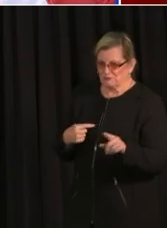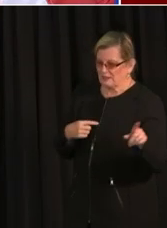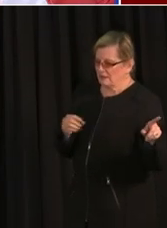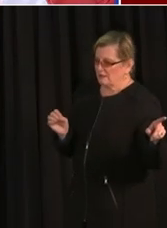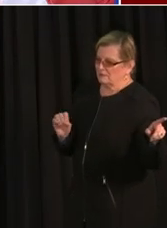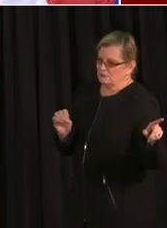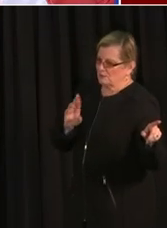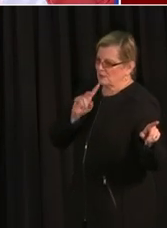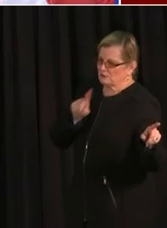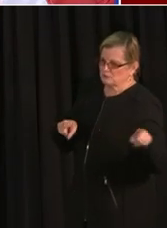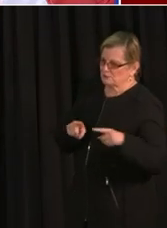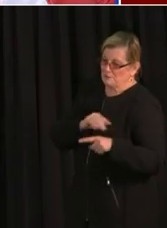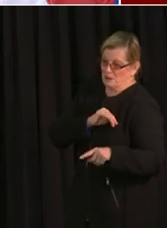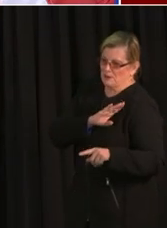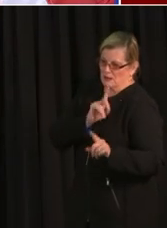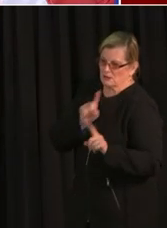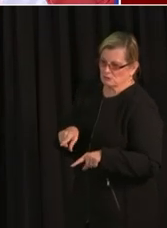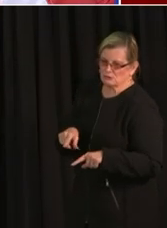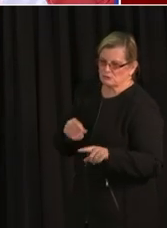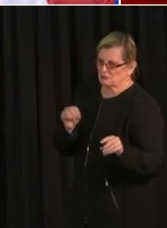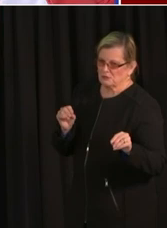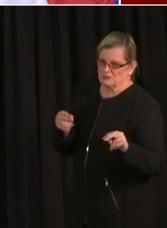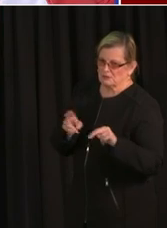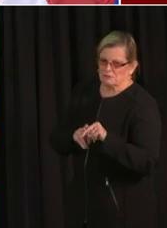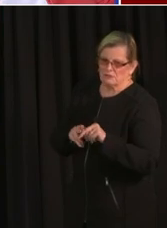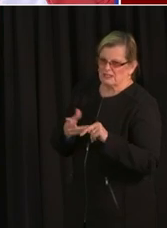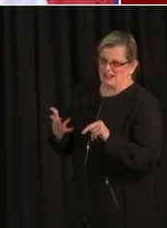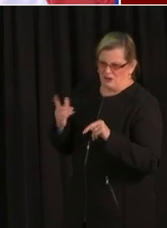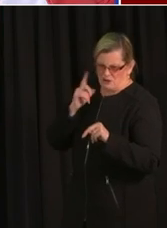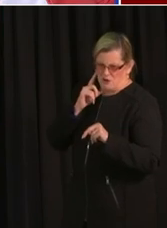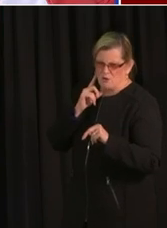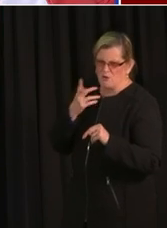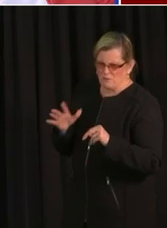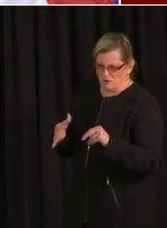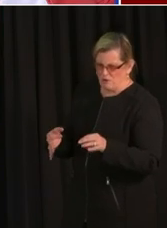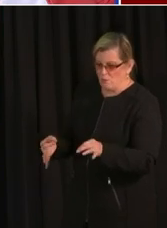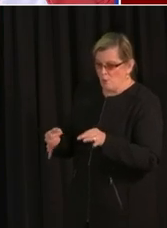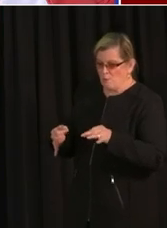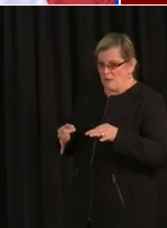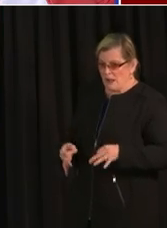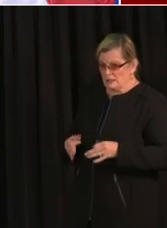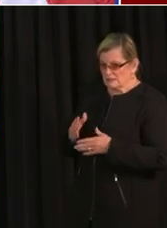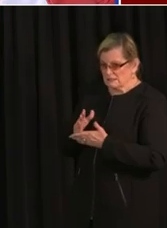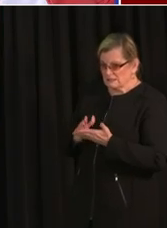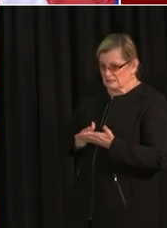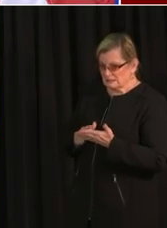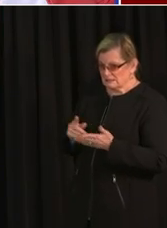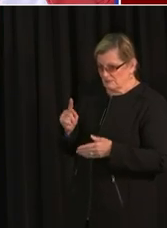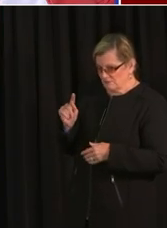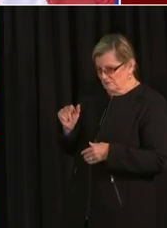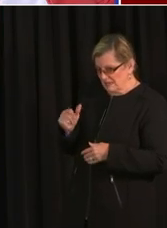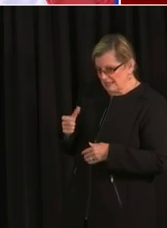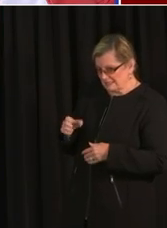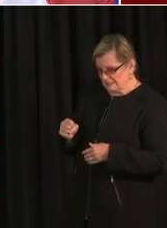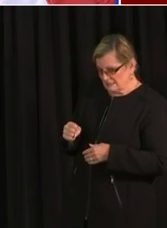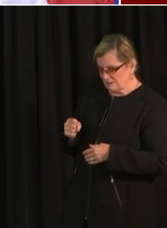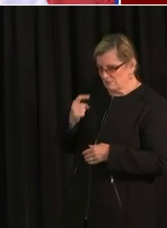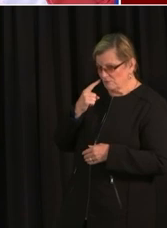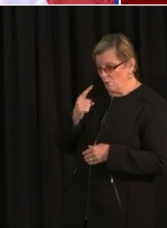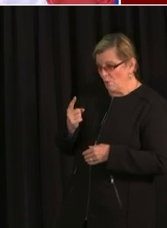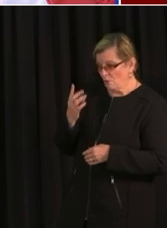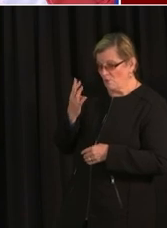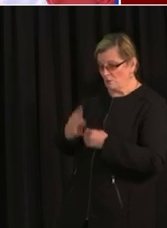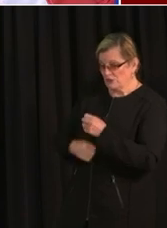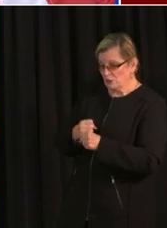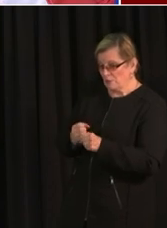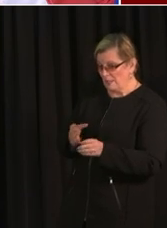increased, and I know they rolled back one of the taxes, but over the 4-year plan, before that